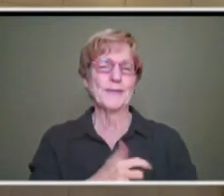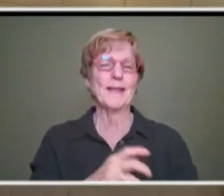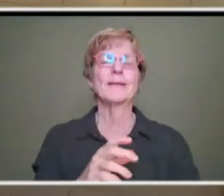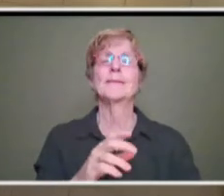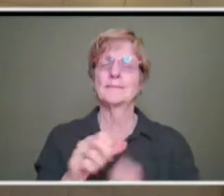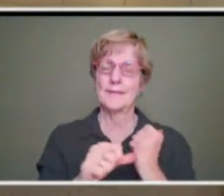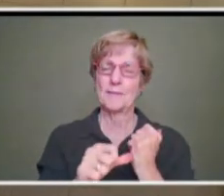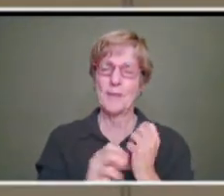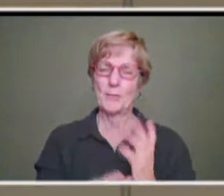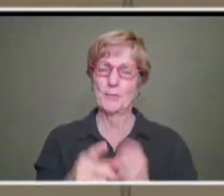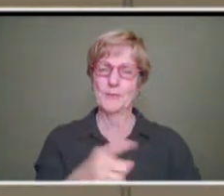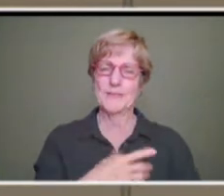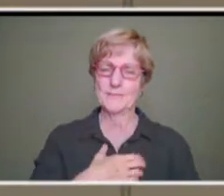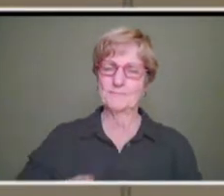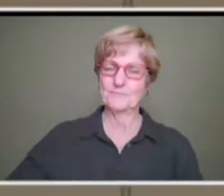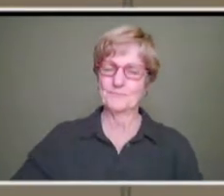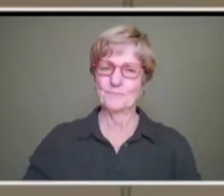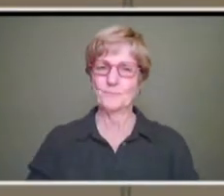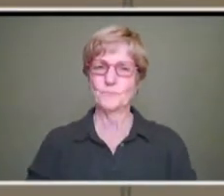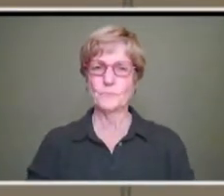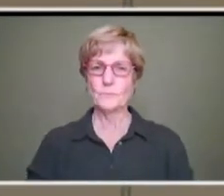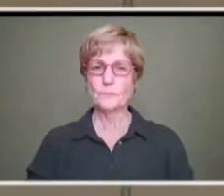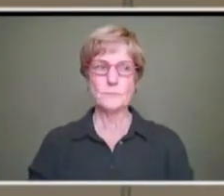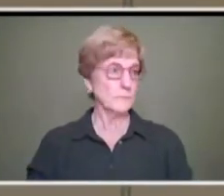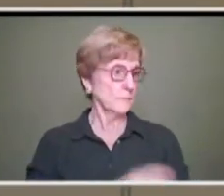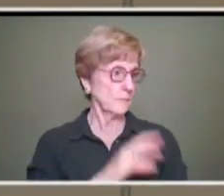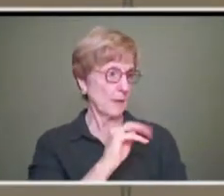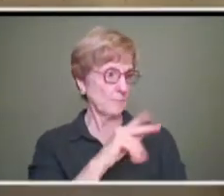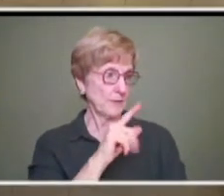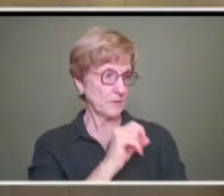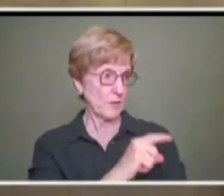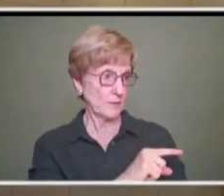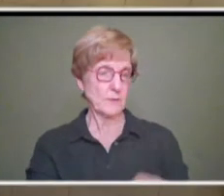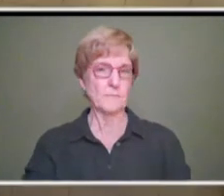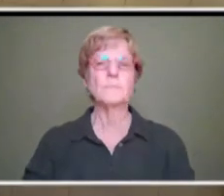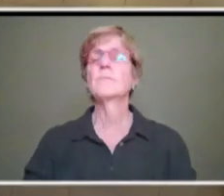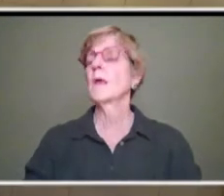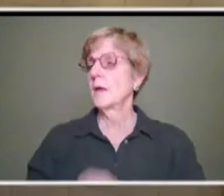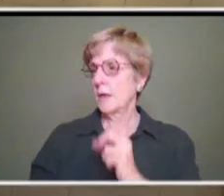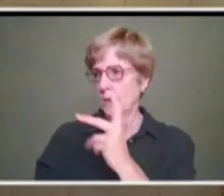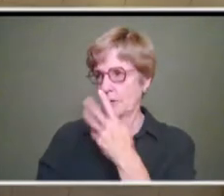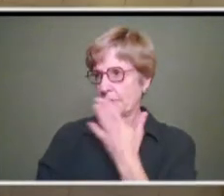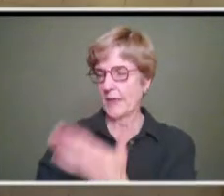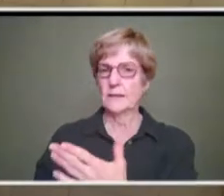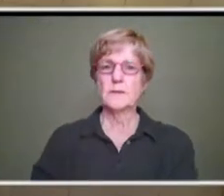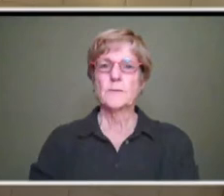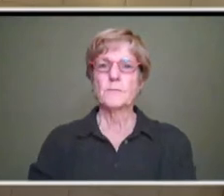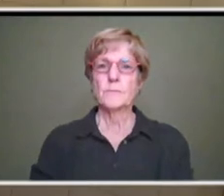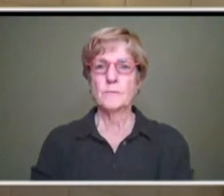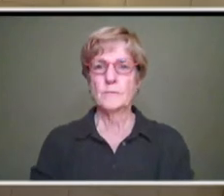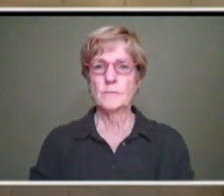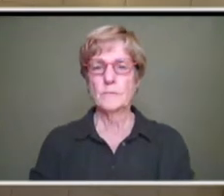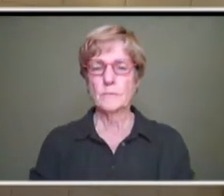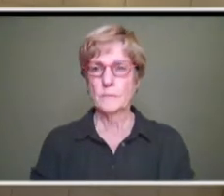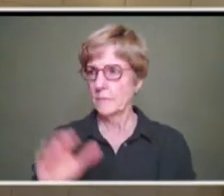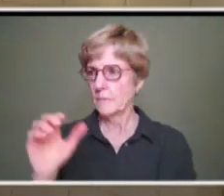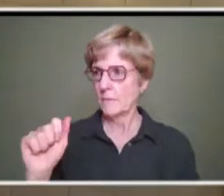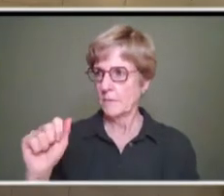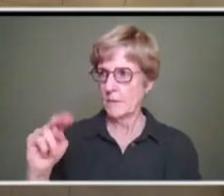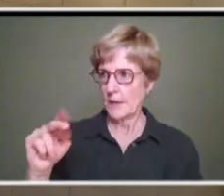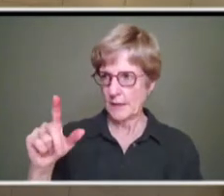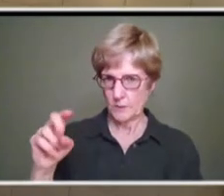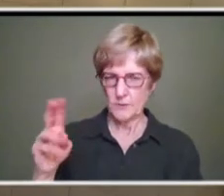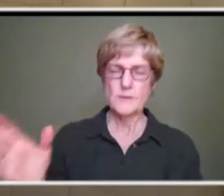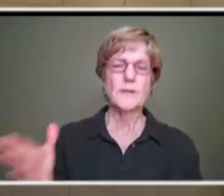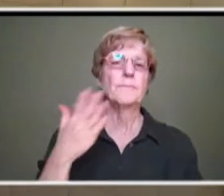Tim thank you thank you Mr Ms Johnson oh okay thanks well if you want to miss Anderson yeah yeah thank